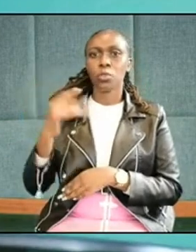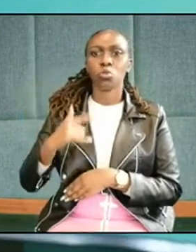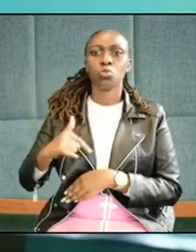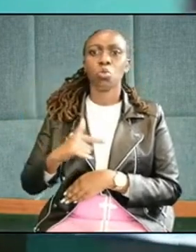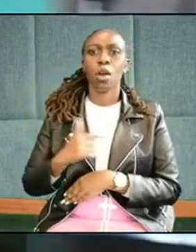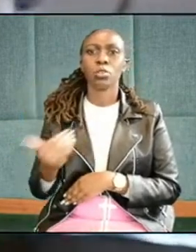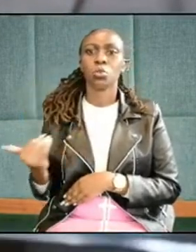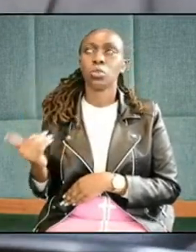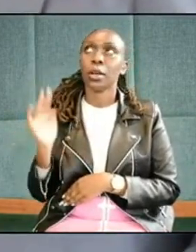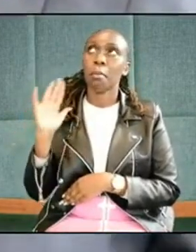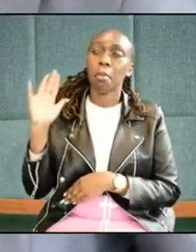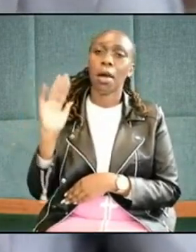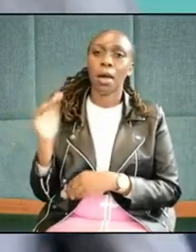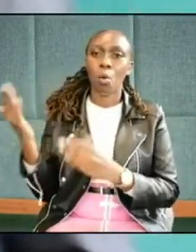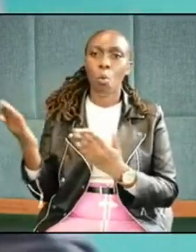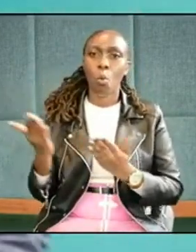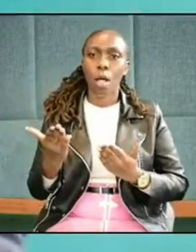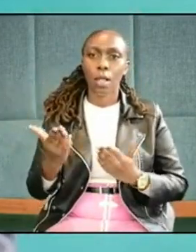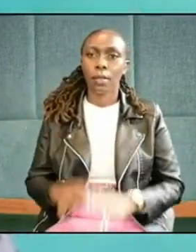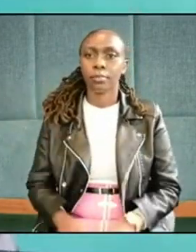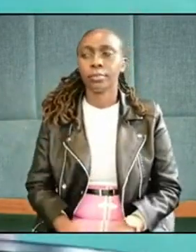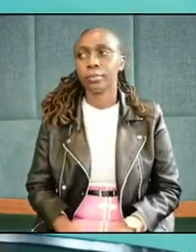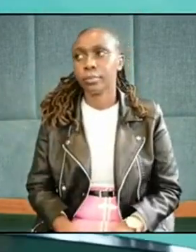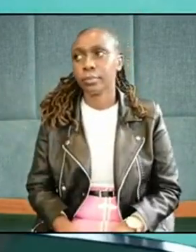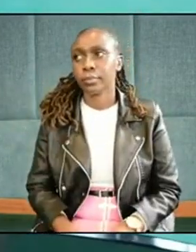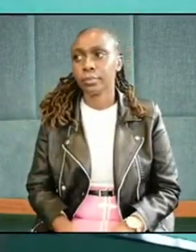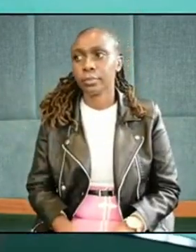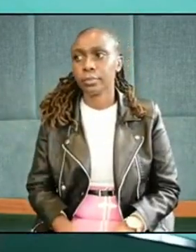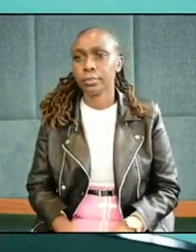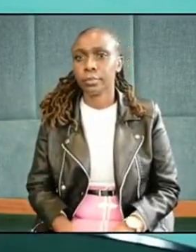today. Please welcome.